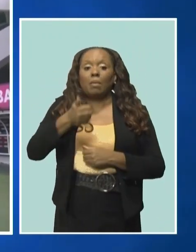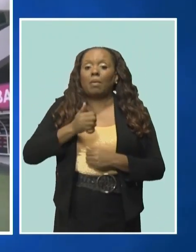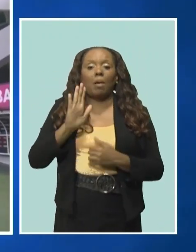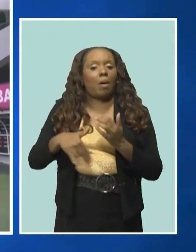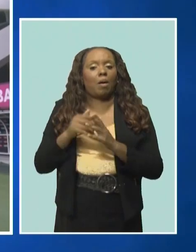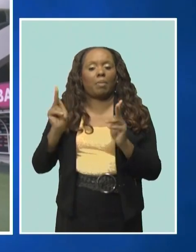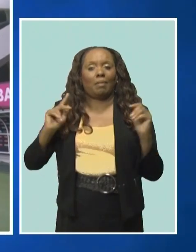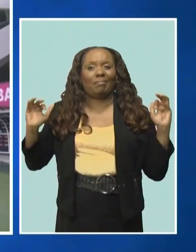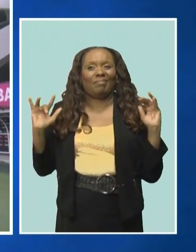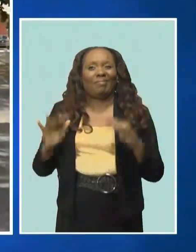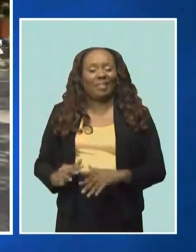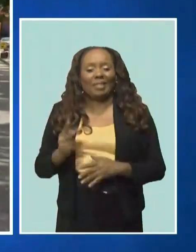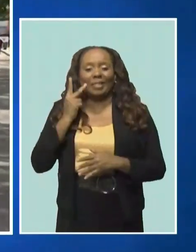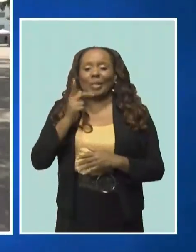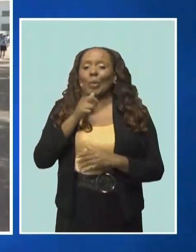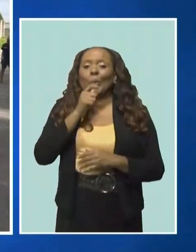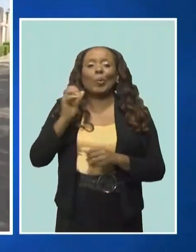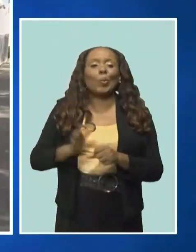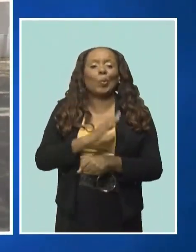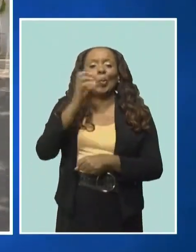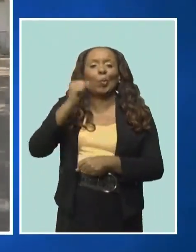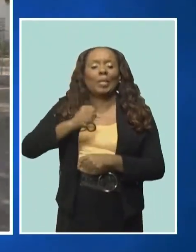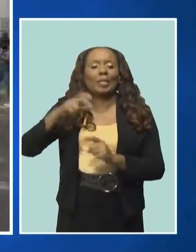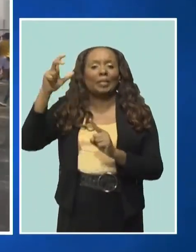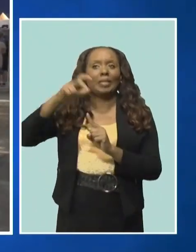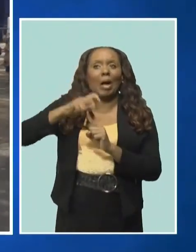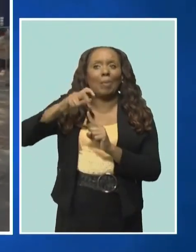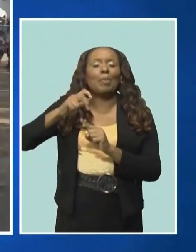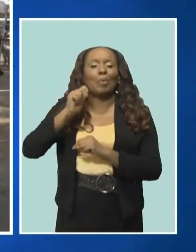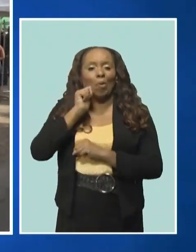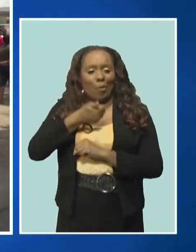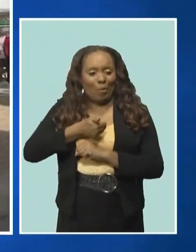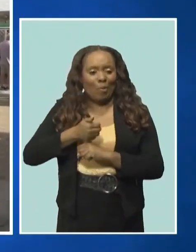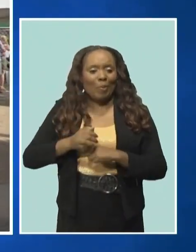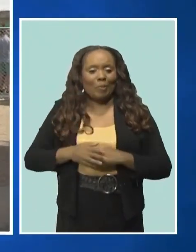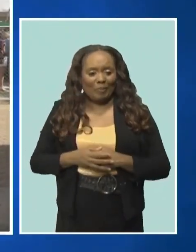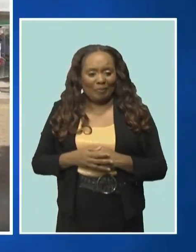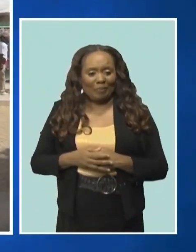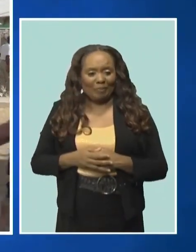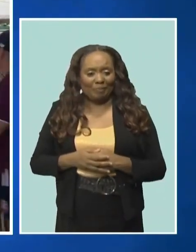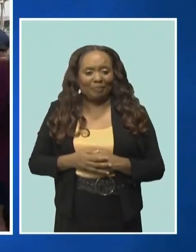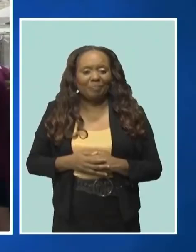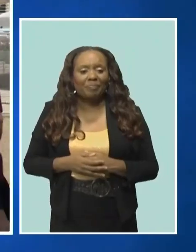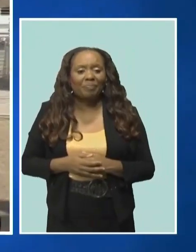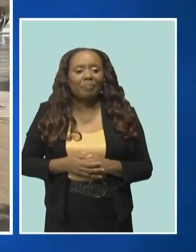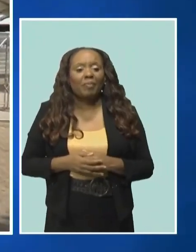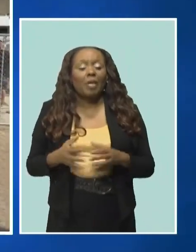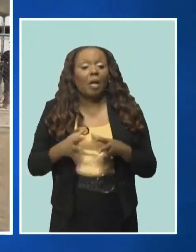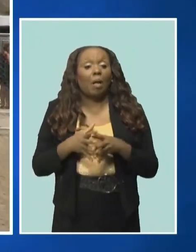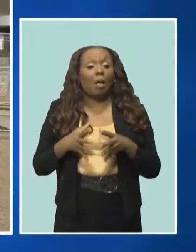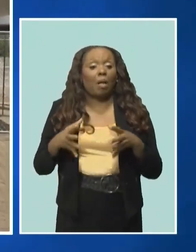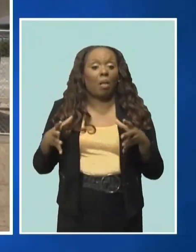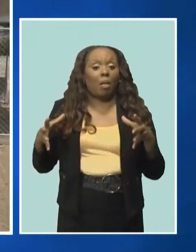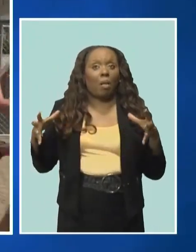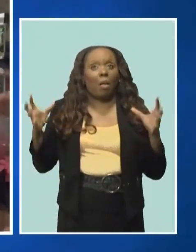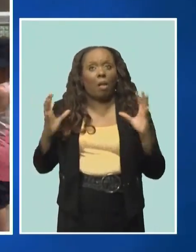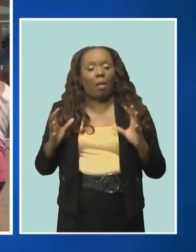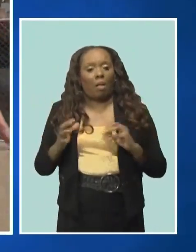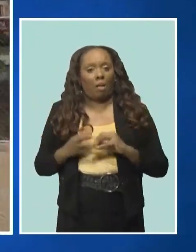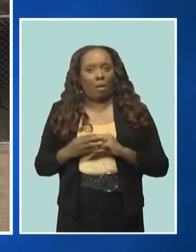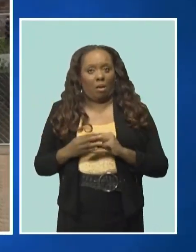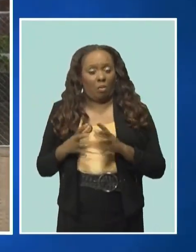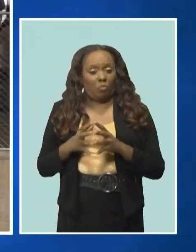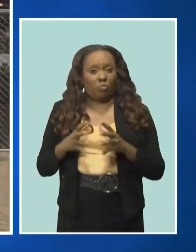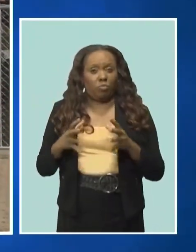will be crowned champion of this year's T20 World Cup. Rachel Agard, CBC